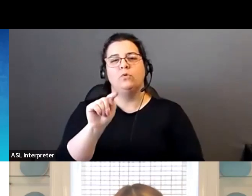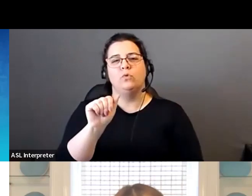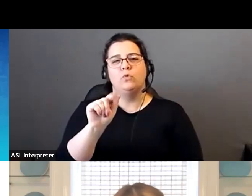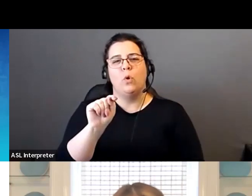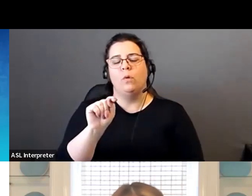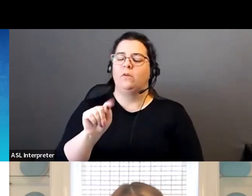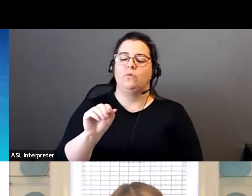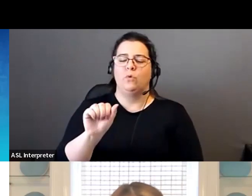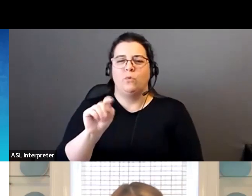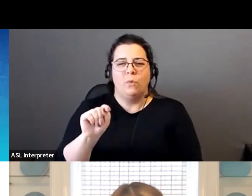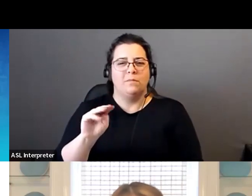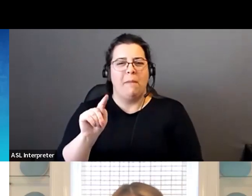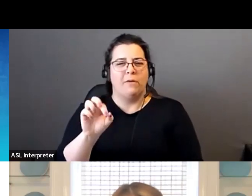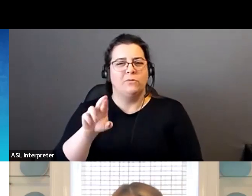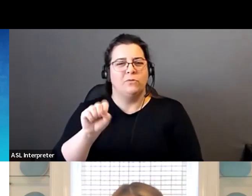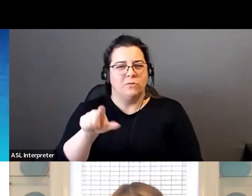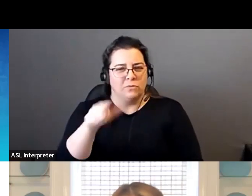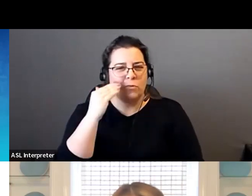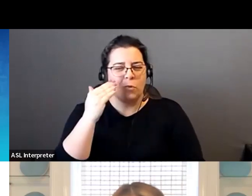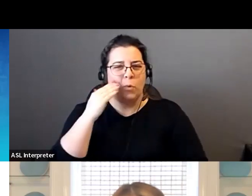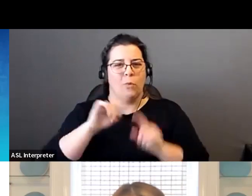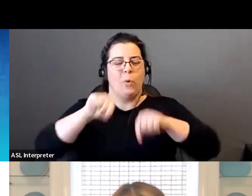your shows.